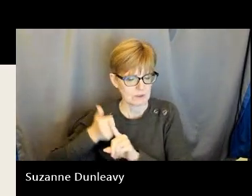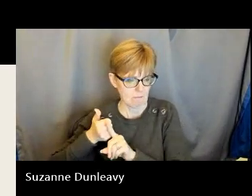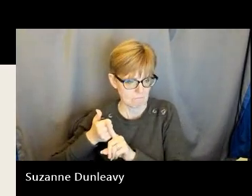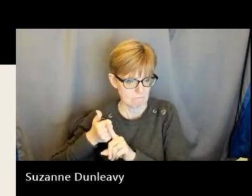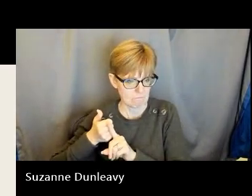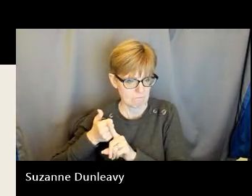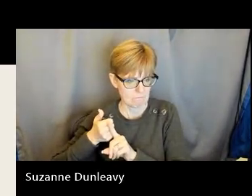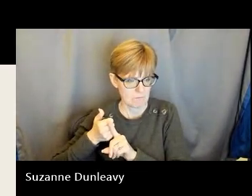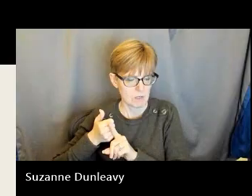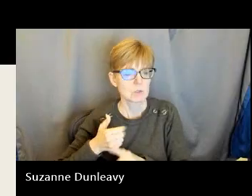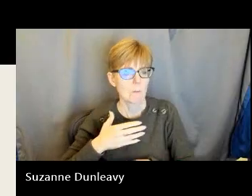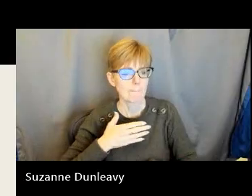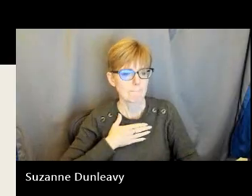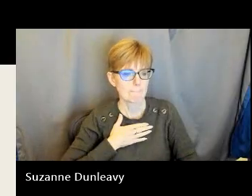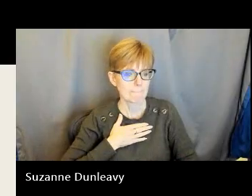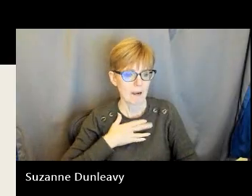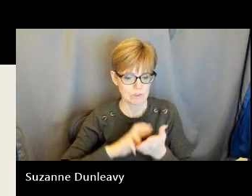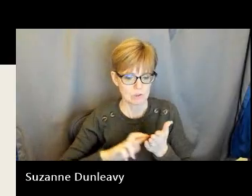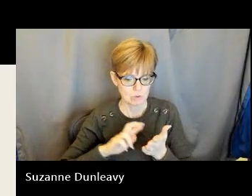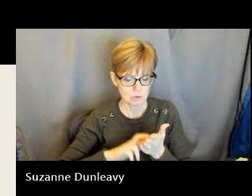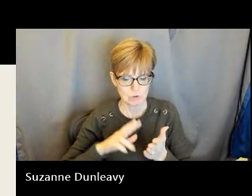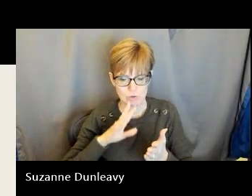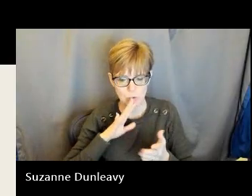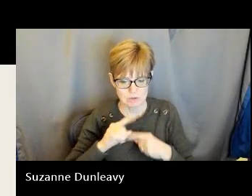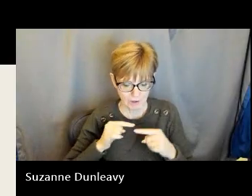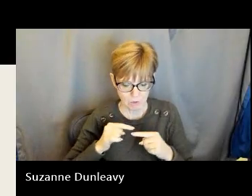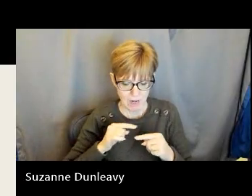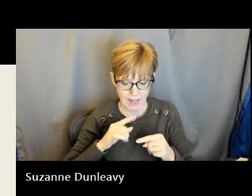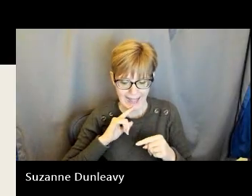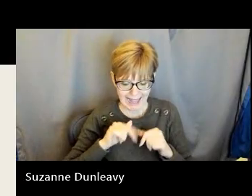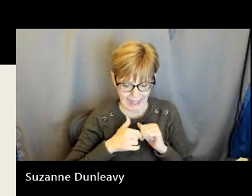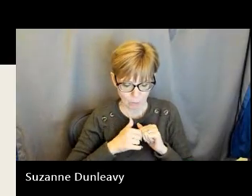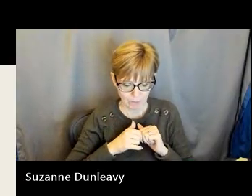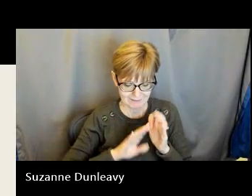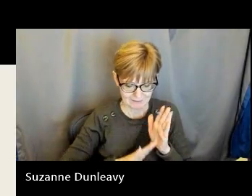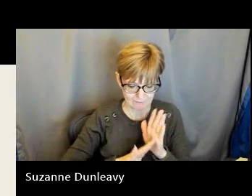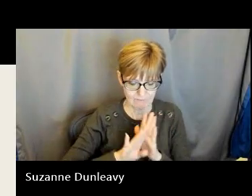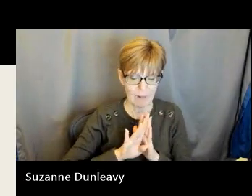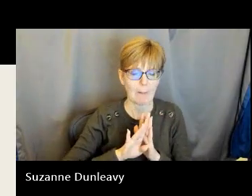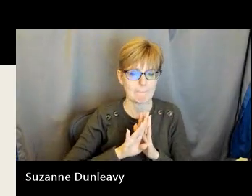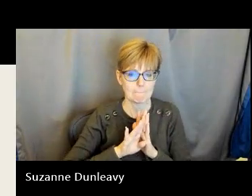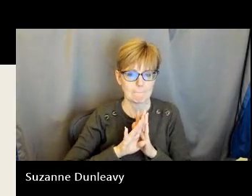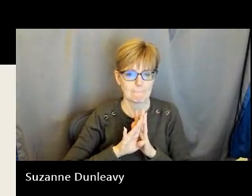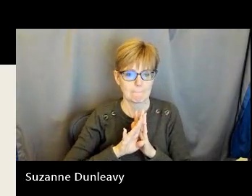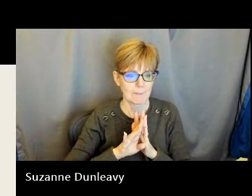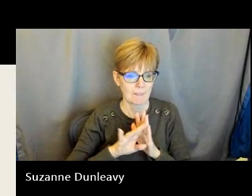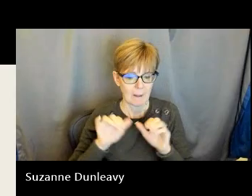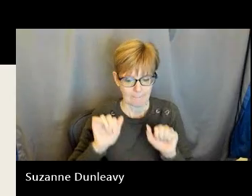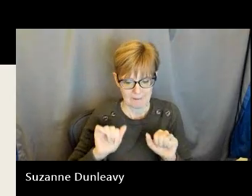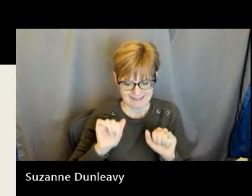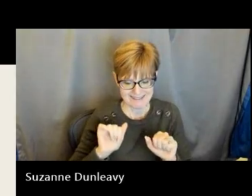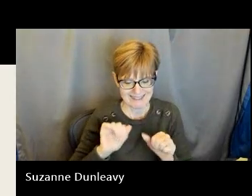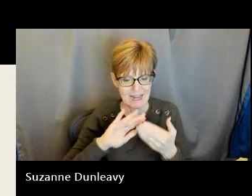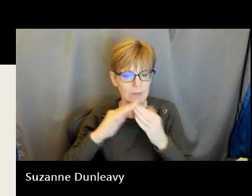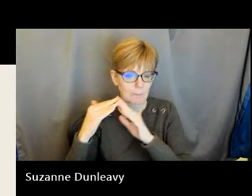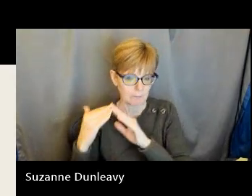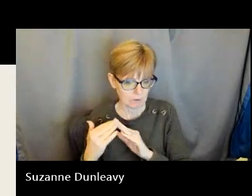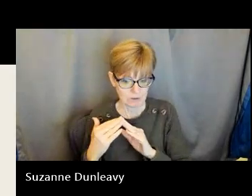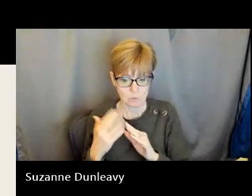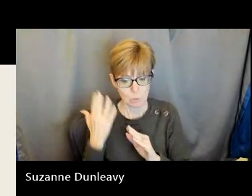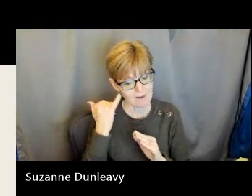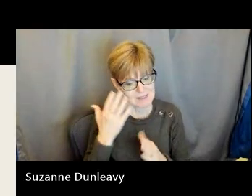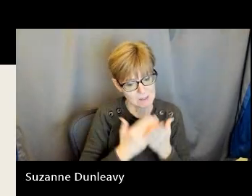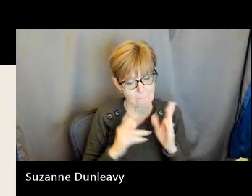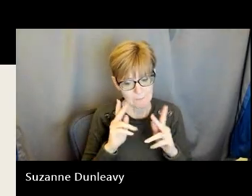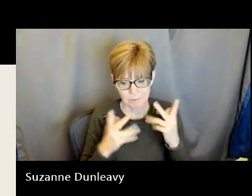about building capacity within communities to address their own healthcare problems. Some folks don't want to talk to a psychiatrist or a clinician, but what